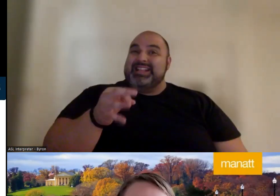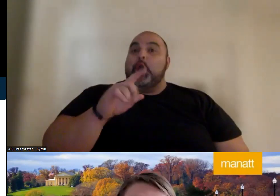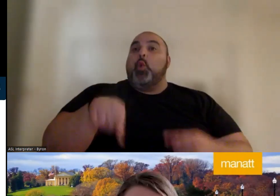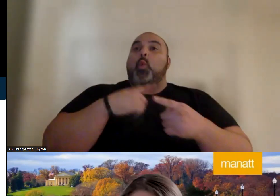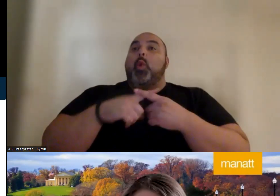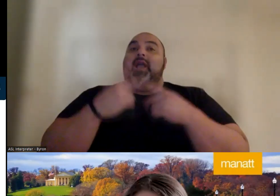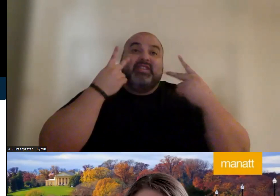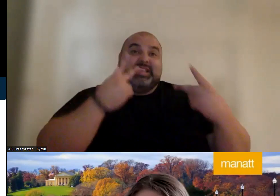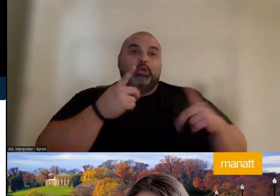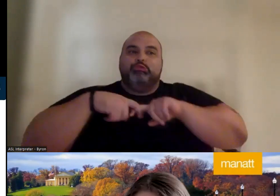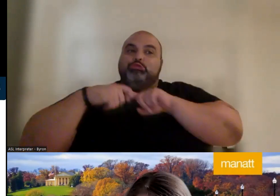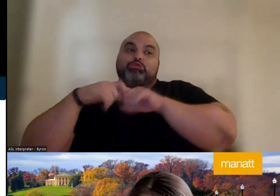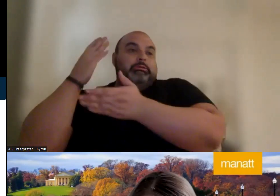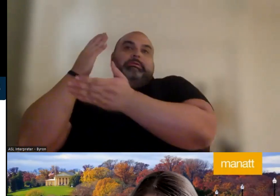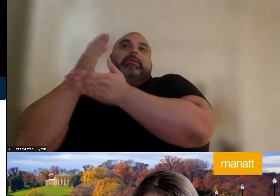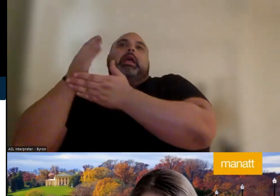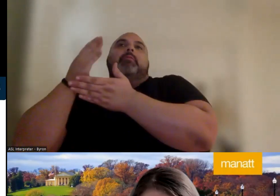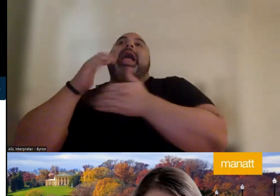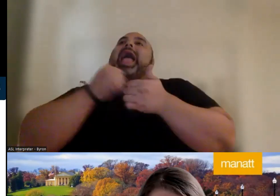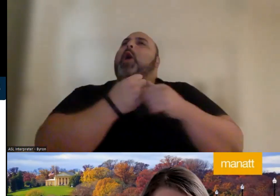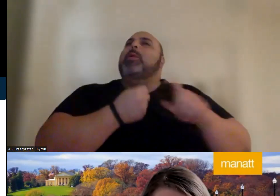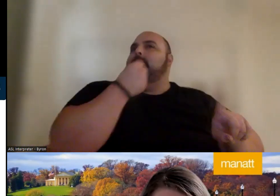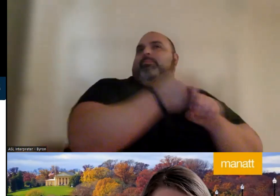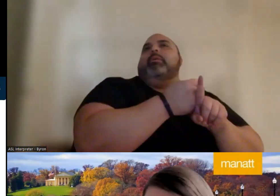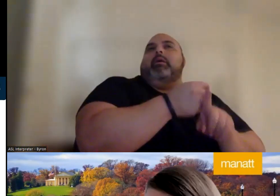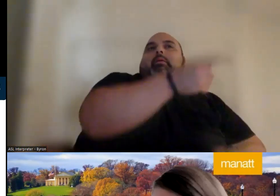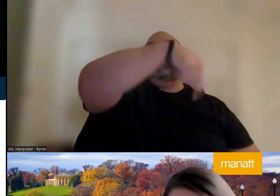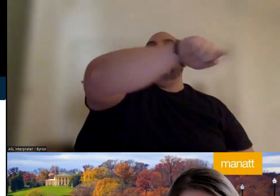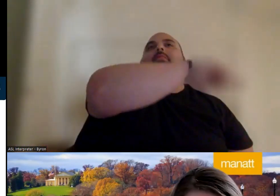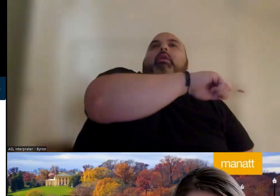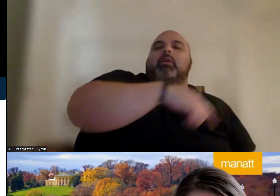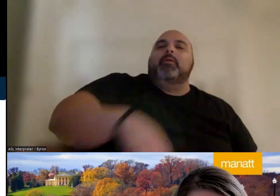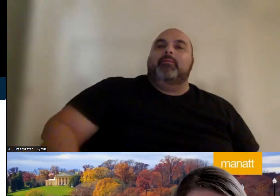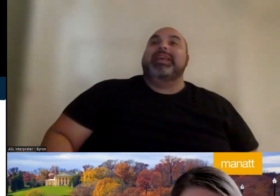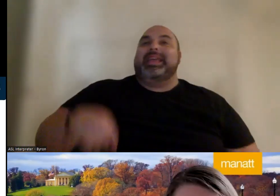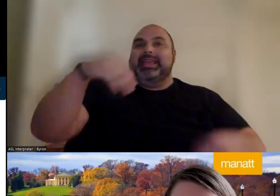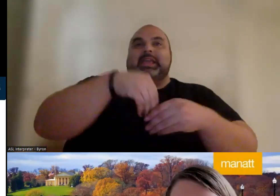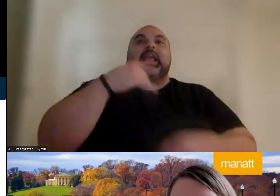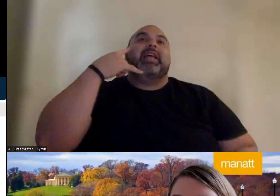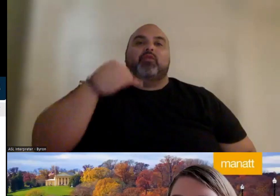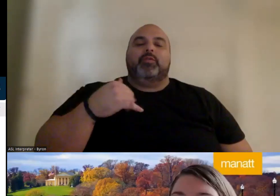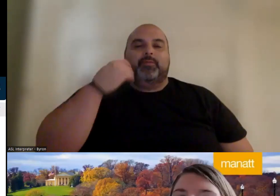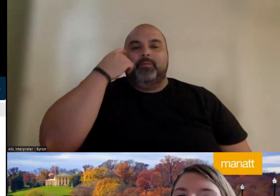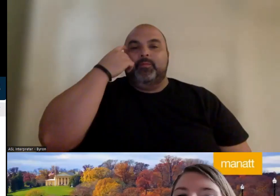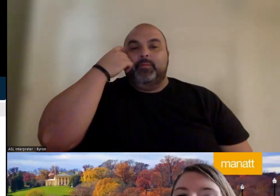overview of specifically how visitation was restricted in the state of California. So, if go to the next slide.